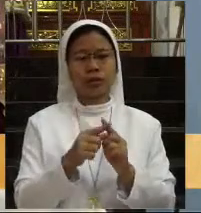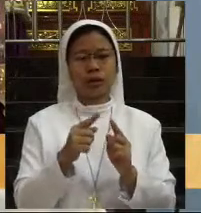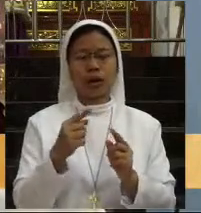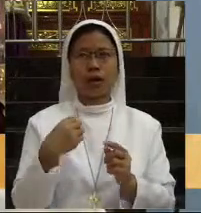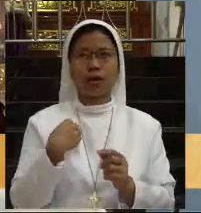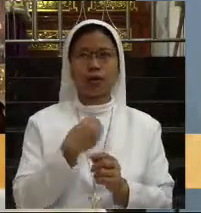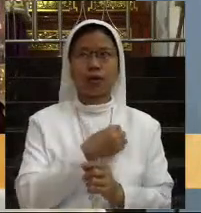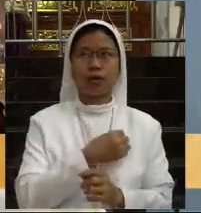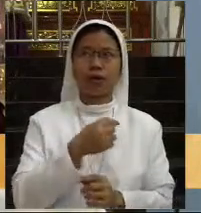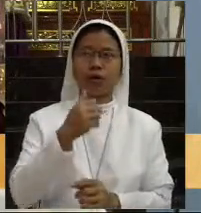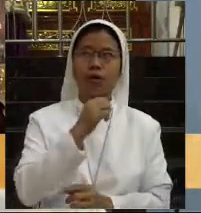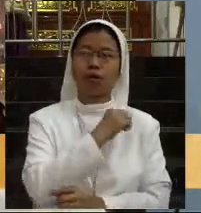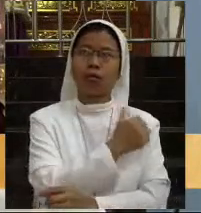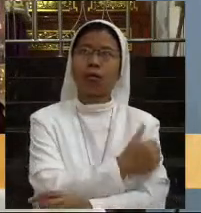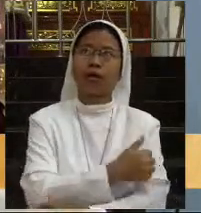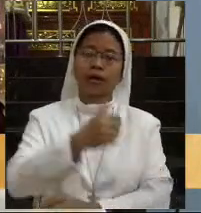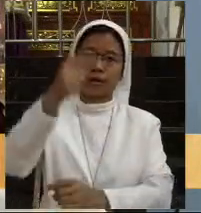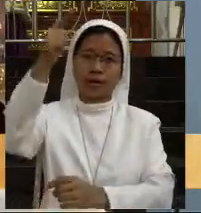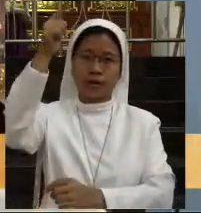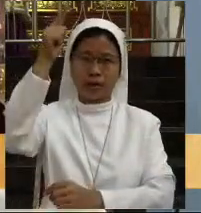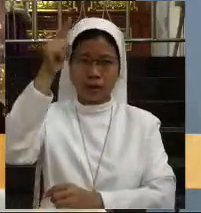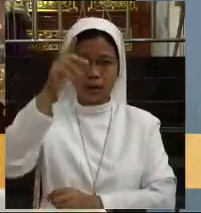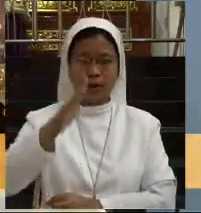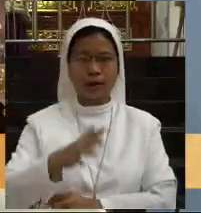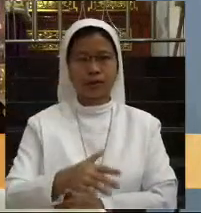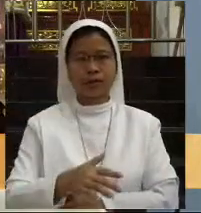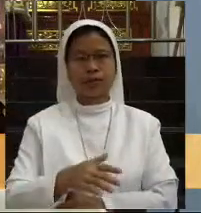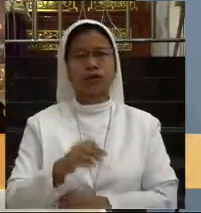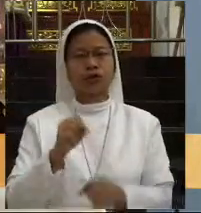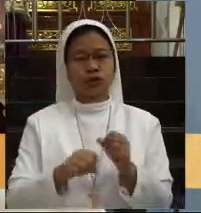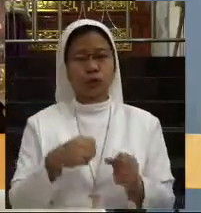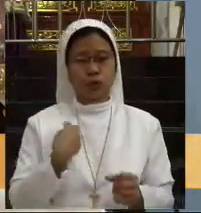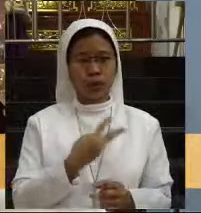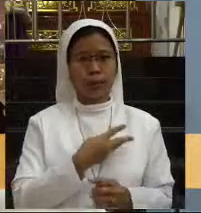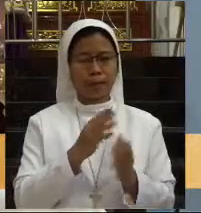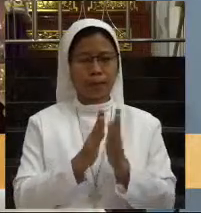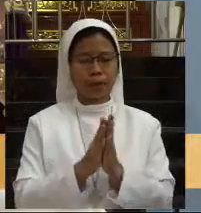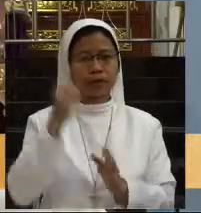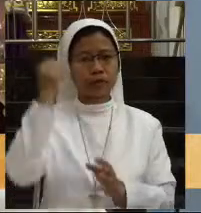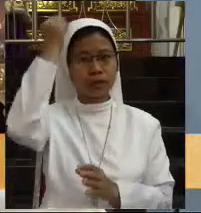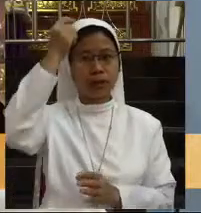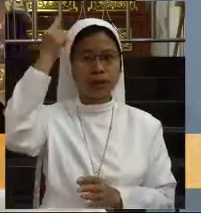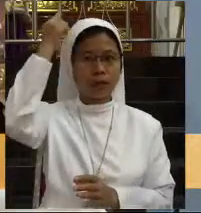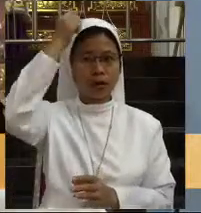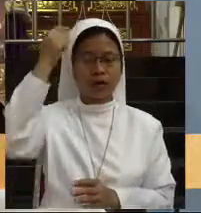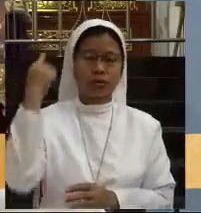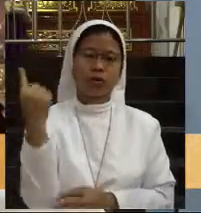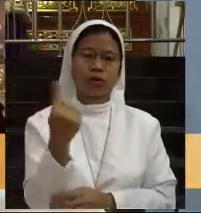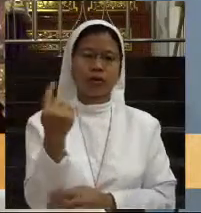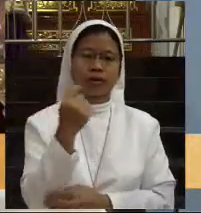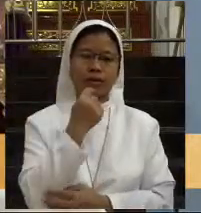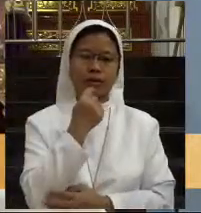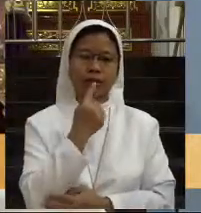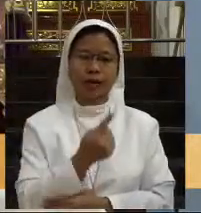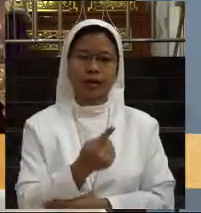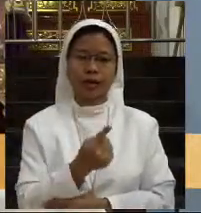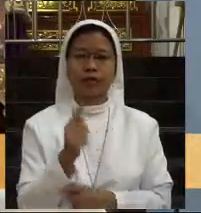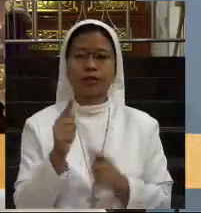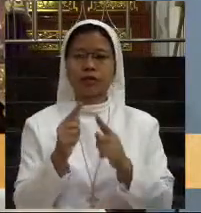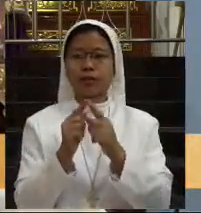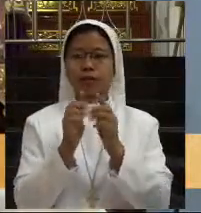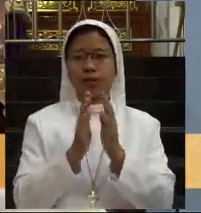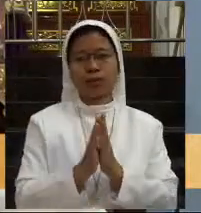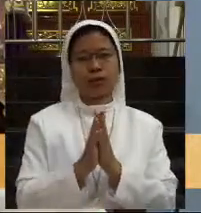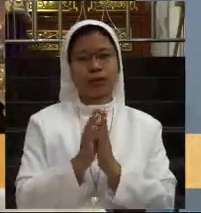God. And that is why we pray. Santa Teresa often says, to pray is